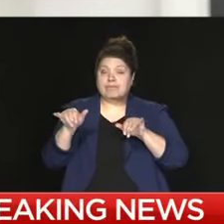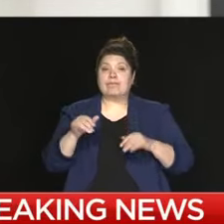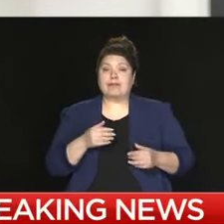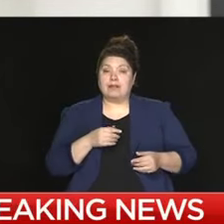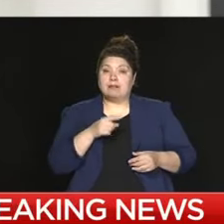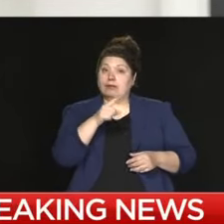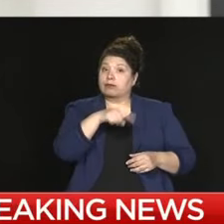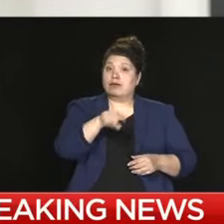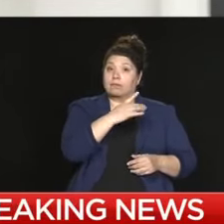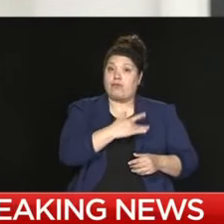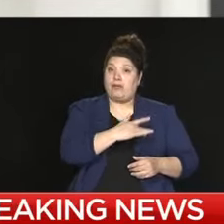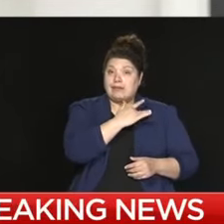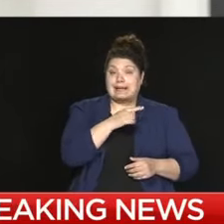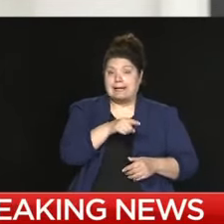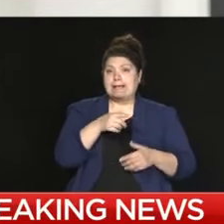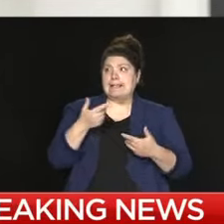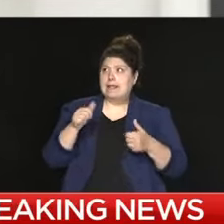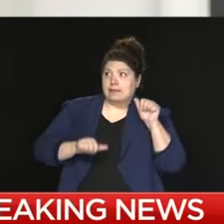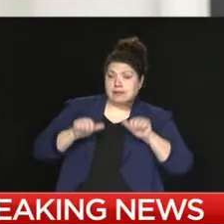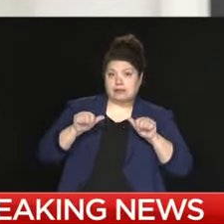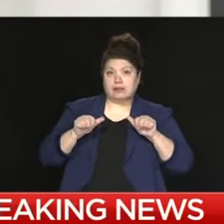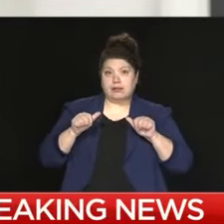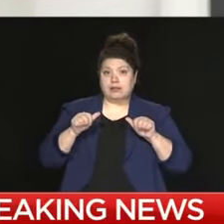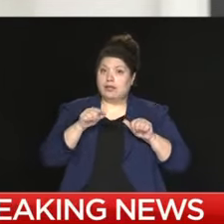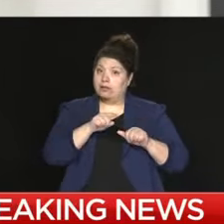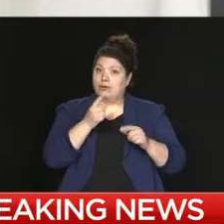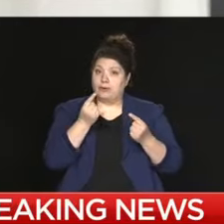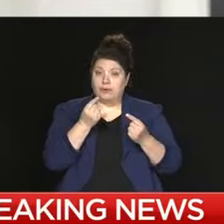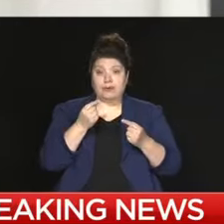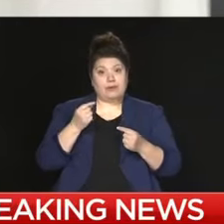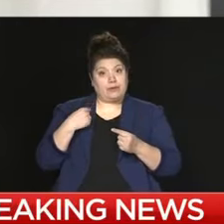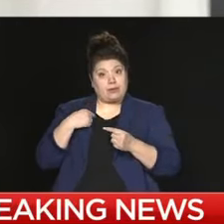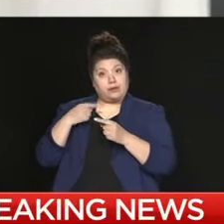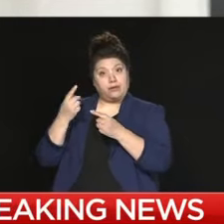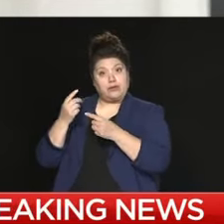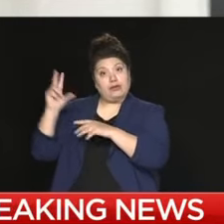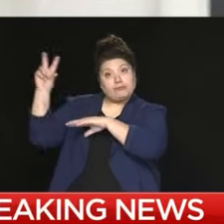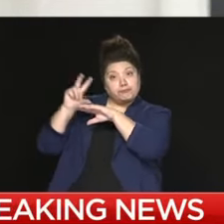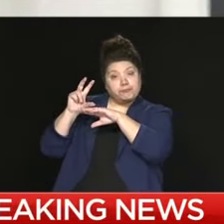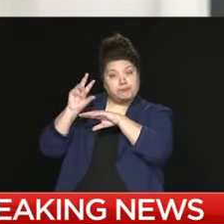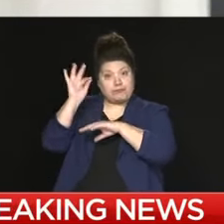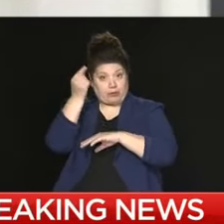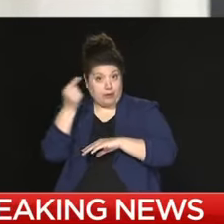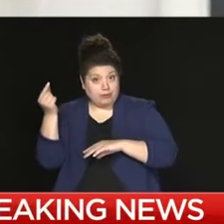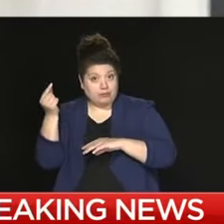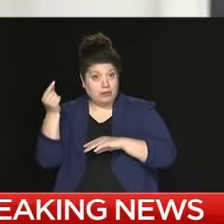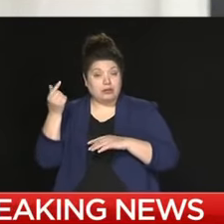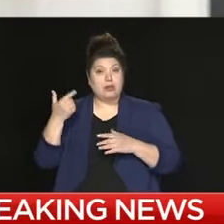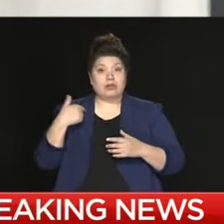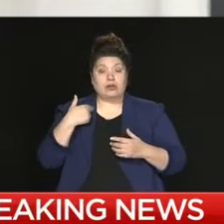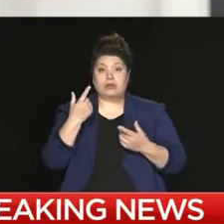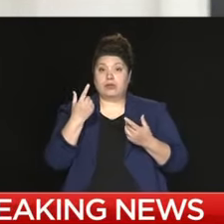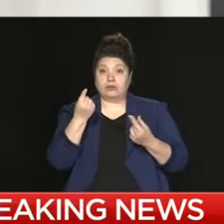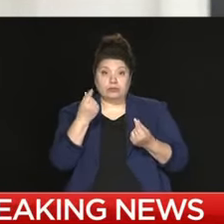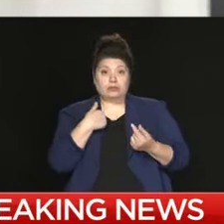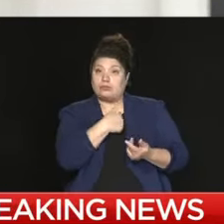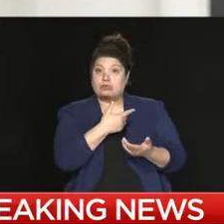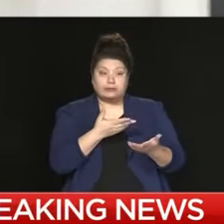are uncertain. They don't know what type of assistance they need. So we are working with them over the past few